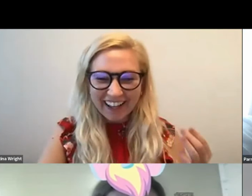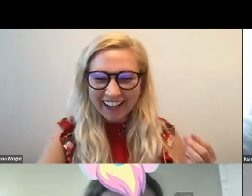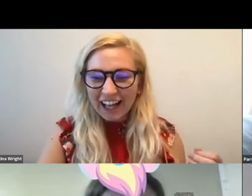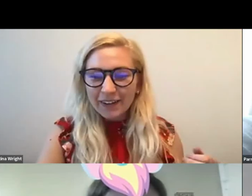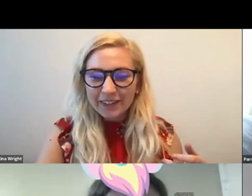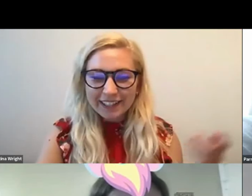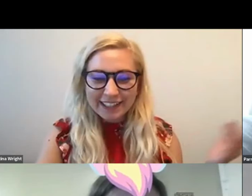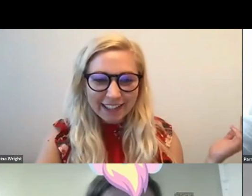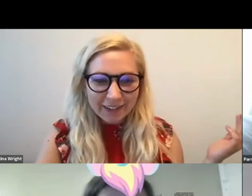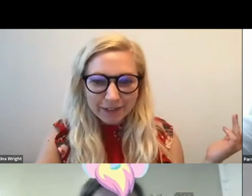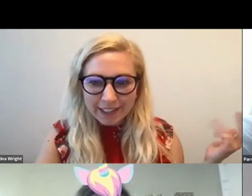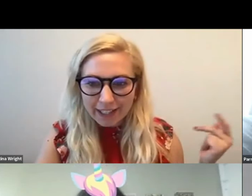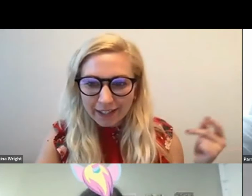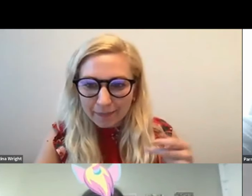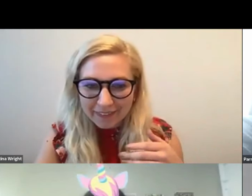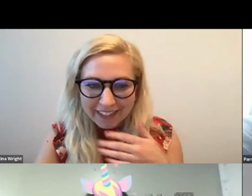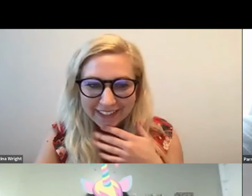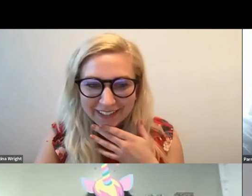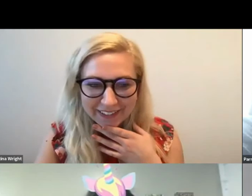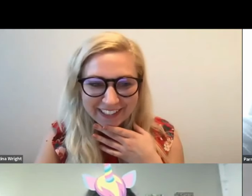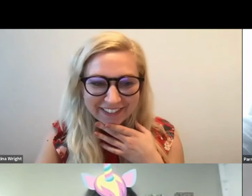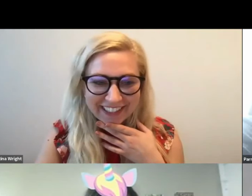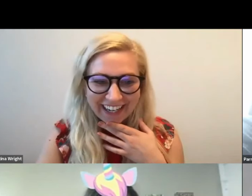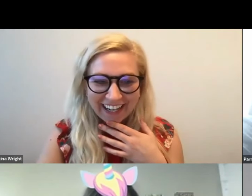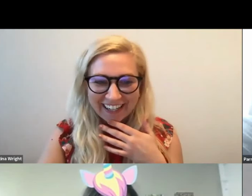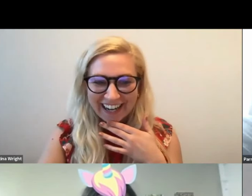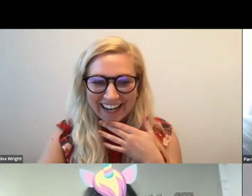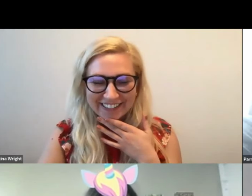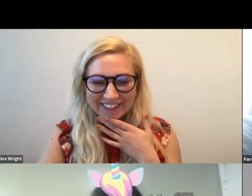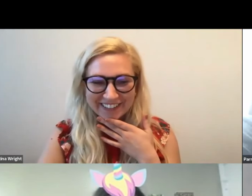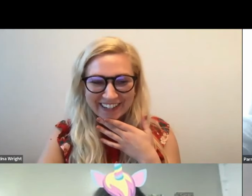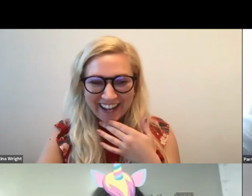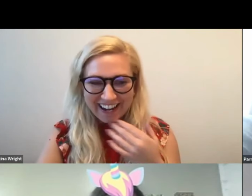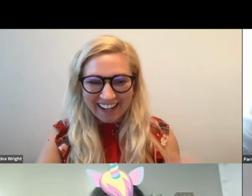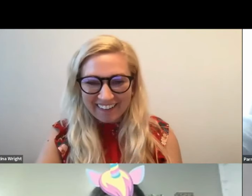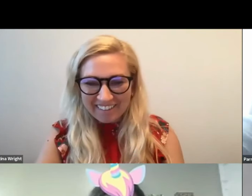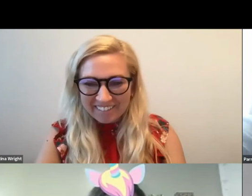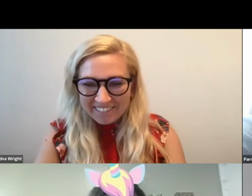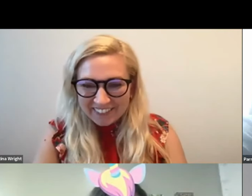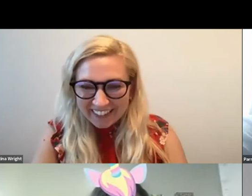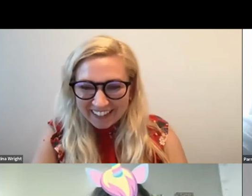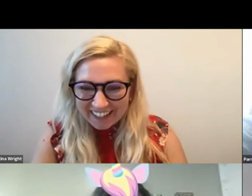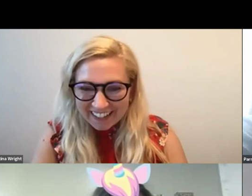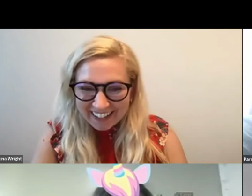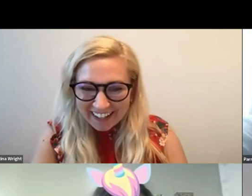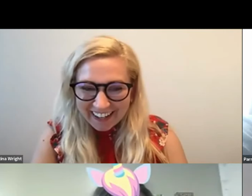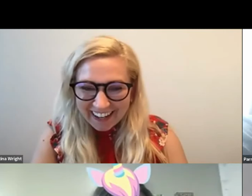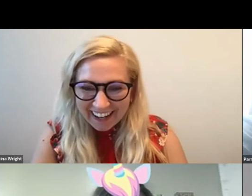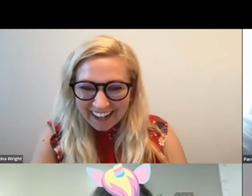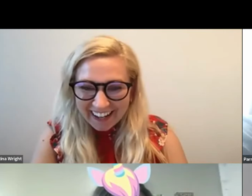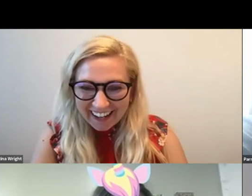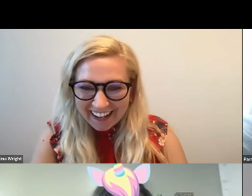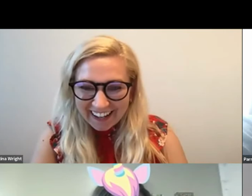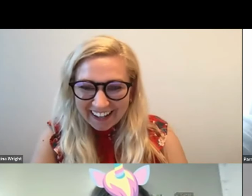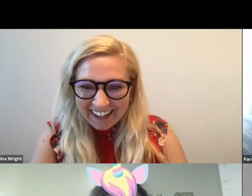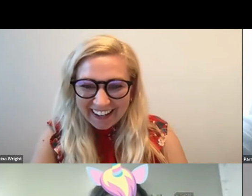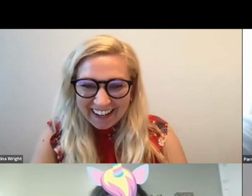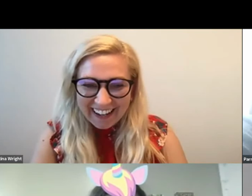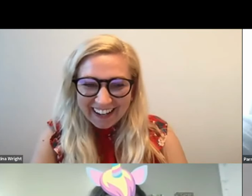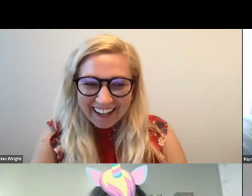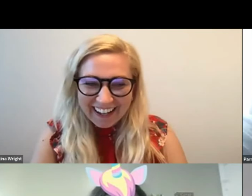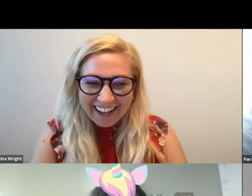Shush. This is professional. We get to see the whole team today. Hi guys, what's going on? Over here at Scientists Inc. and Taste of Science, wanna